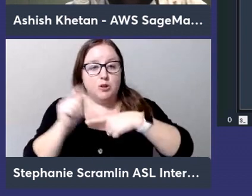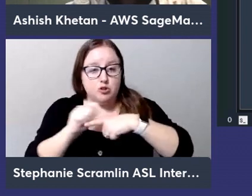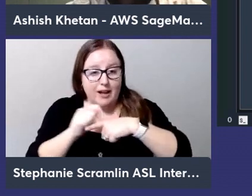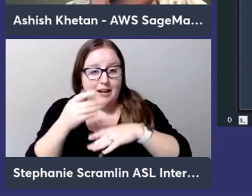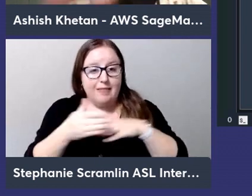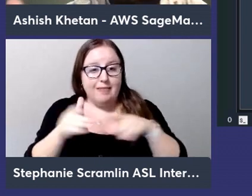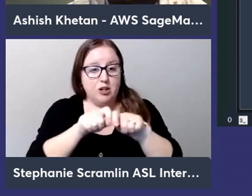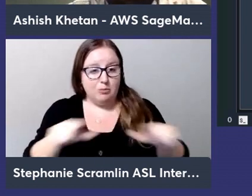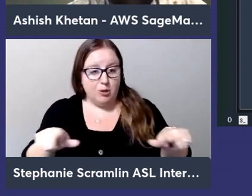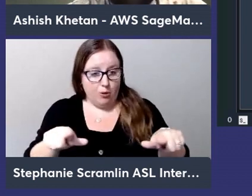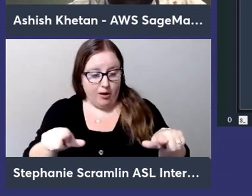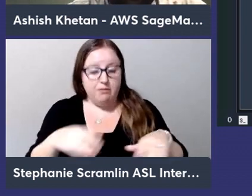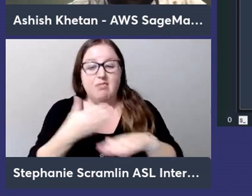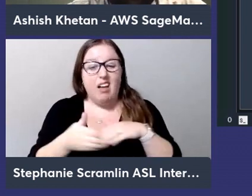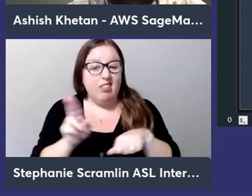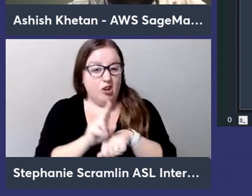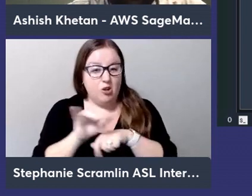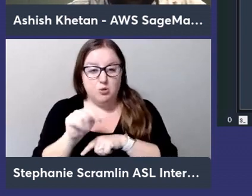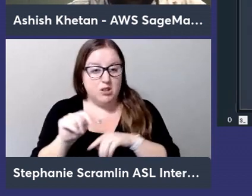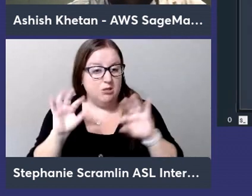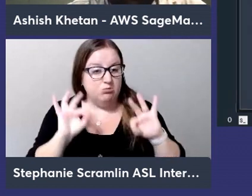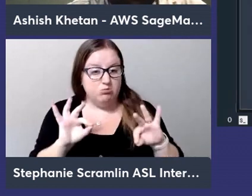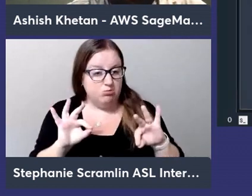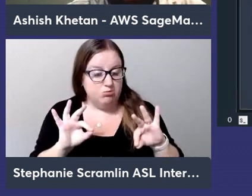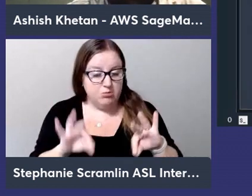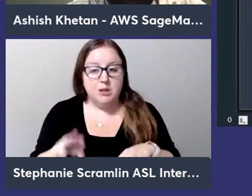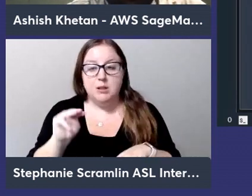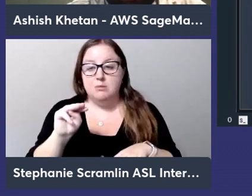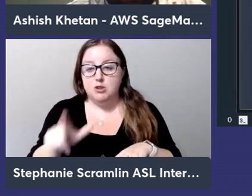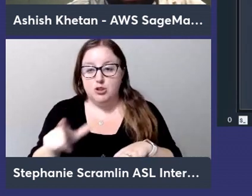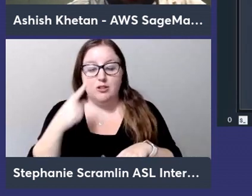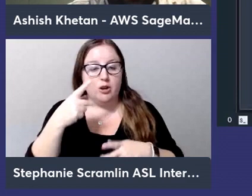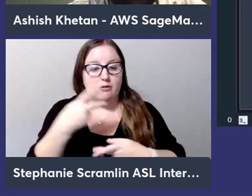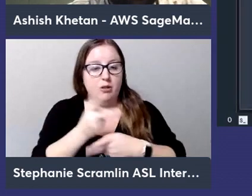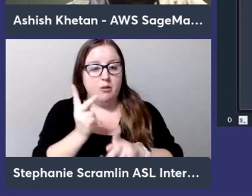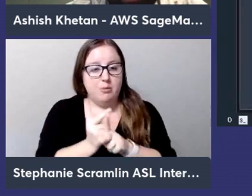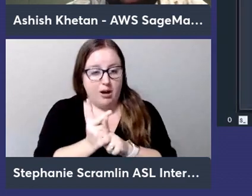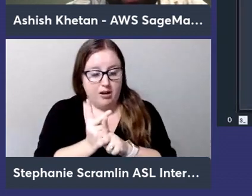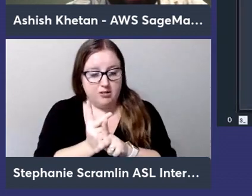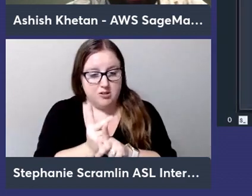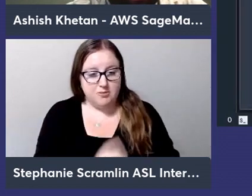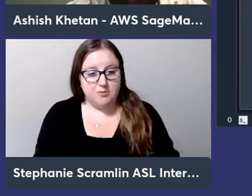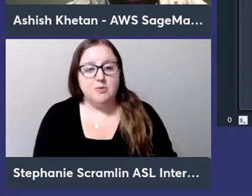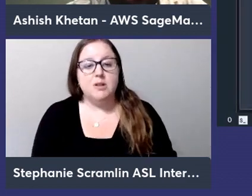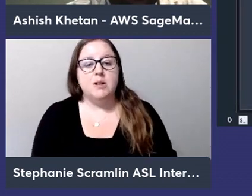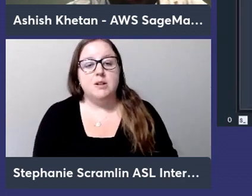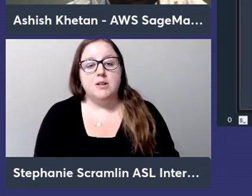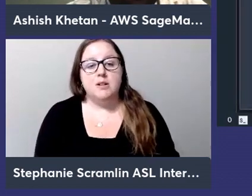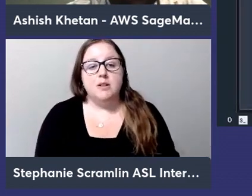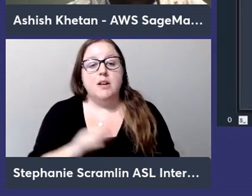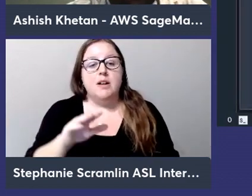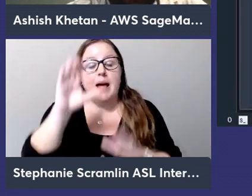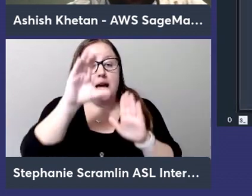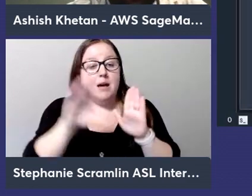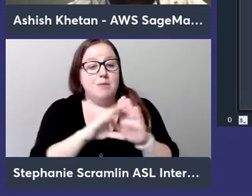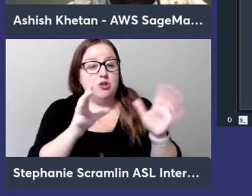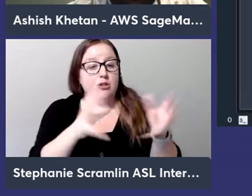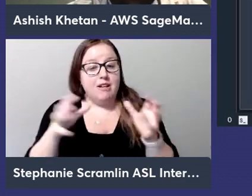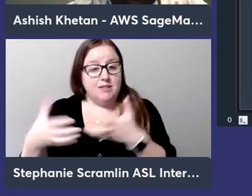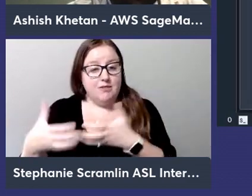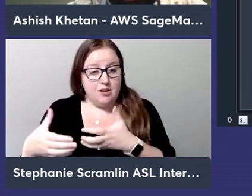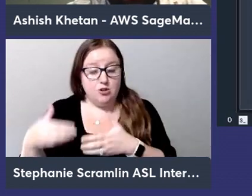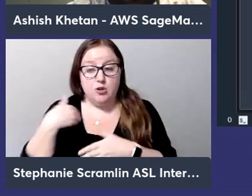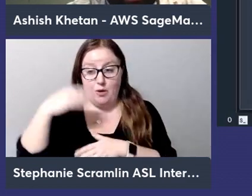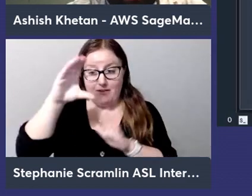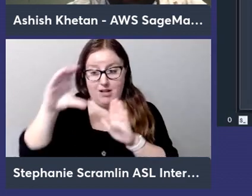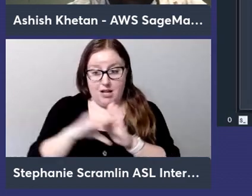then use it in your bigger journey of machine learning for your product, for your business case, which can be image classification, where you have an image and